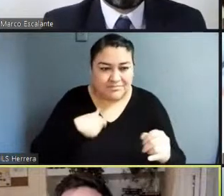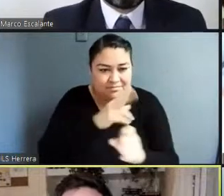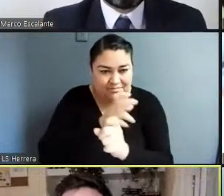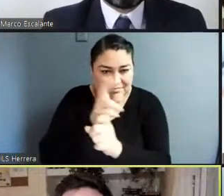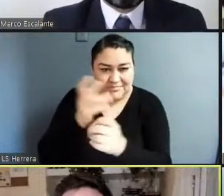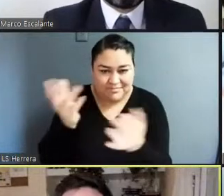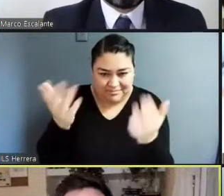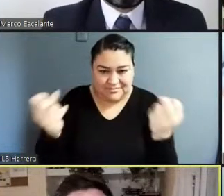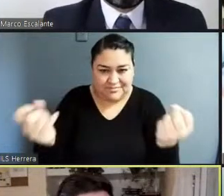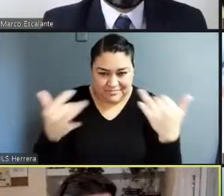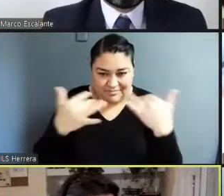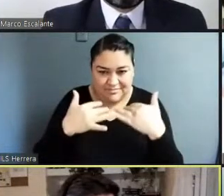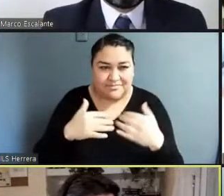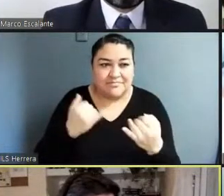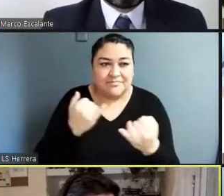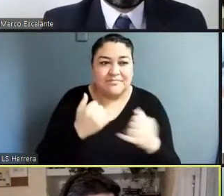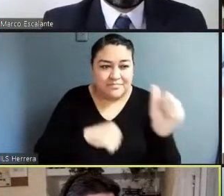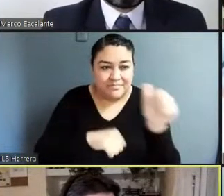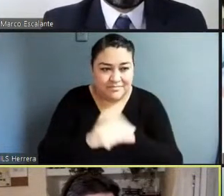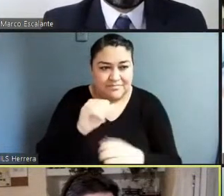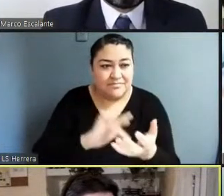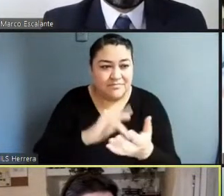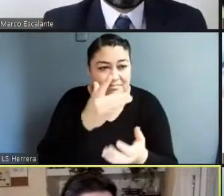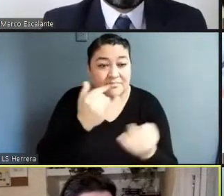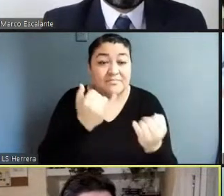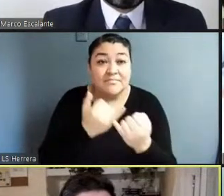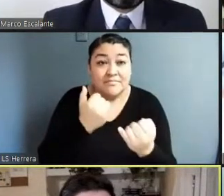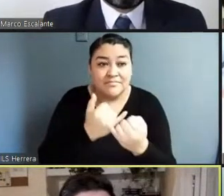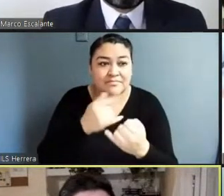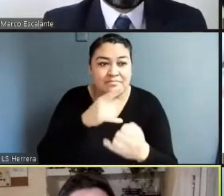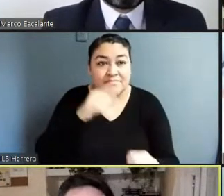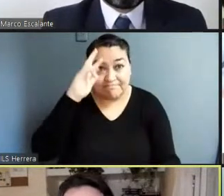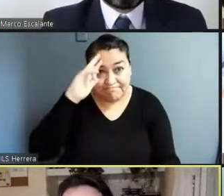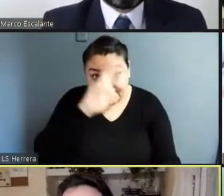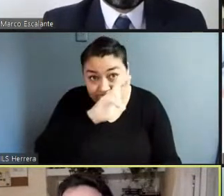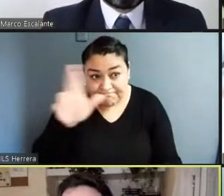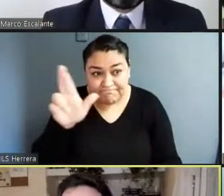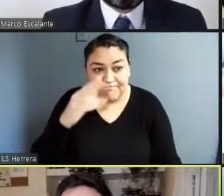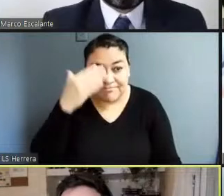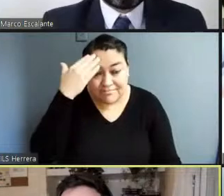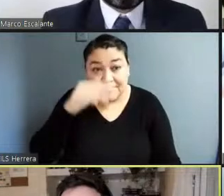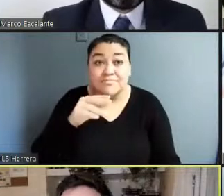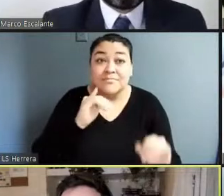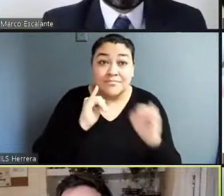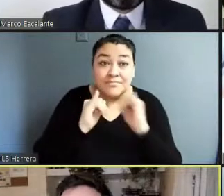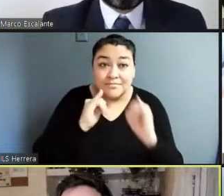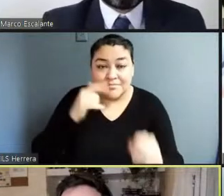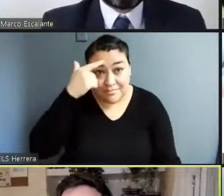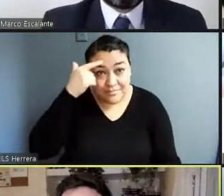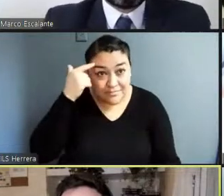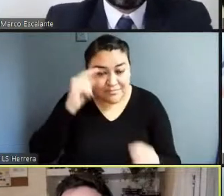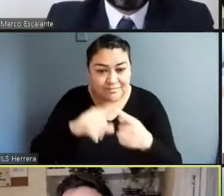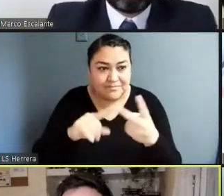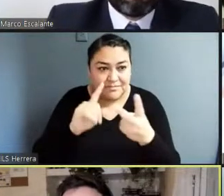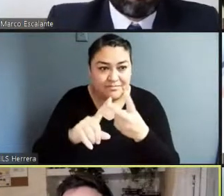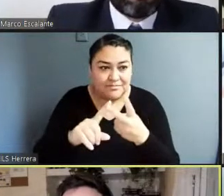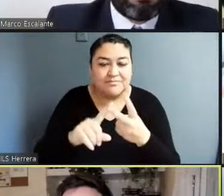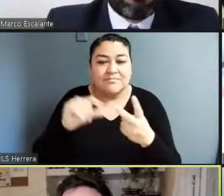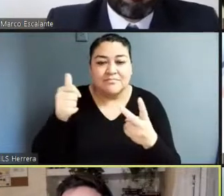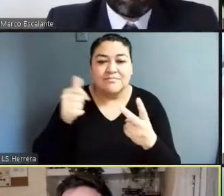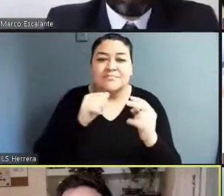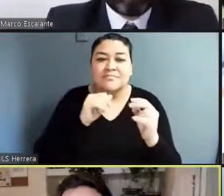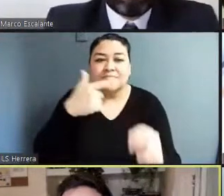to tomorrow's sessions. Before we give the floor to you, to the other doctor, I would like to